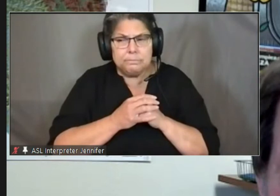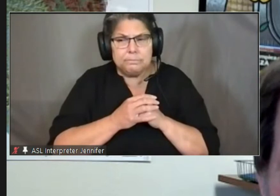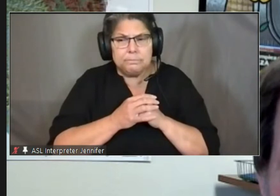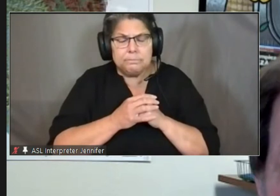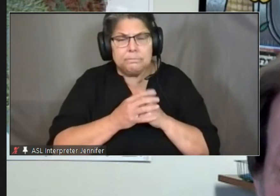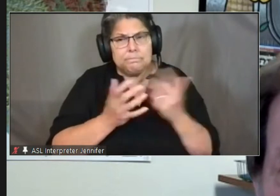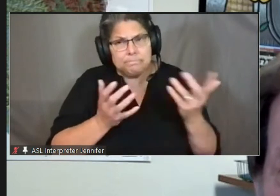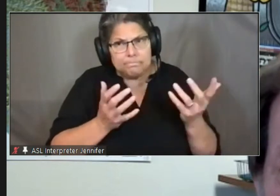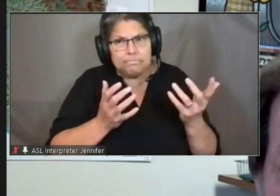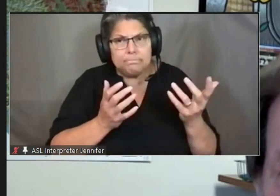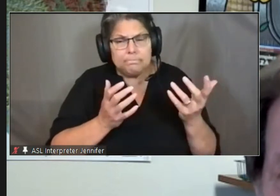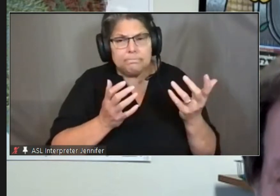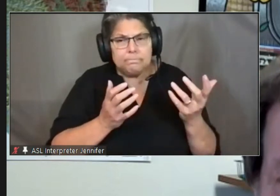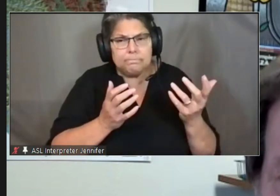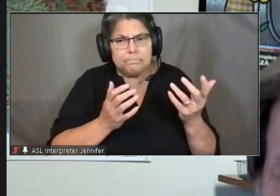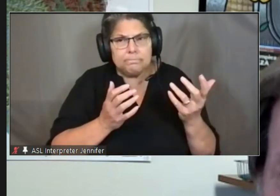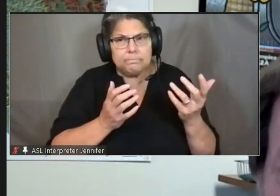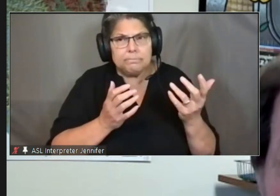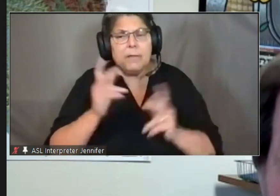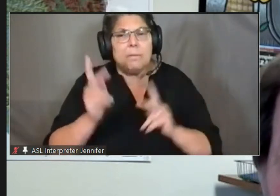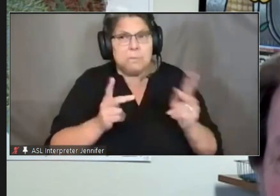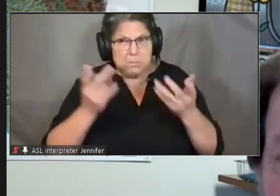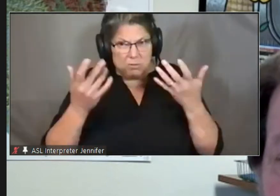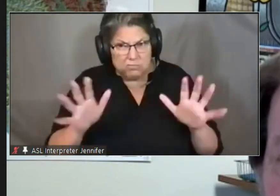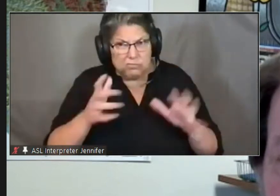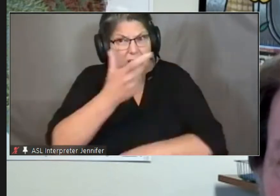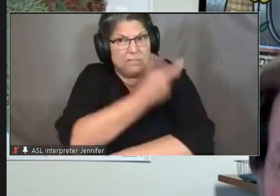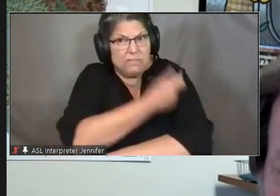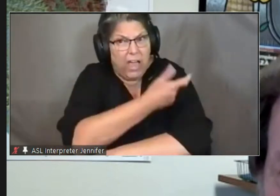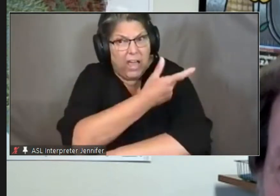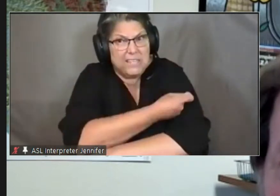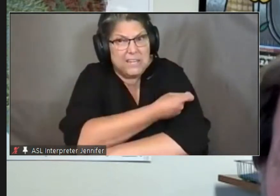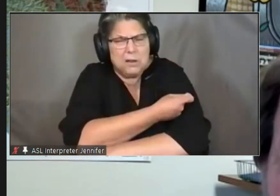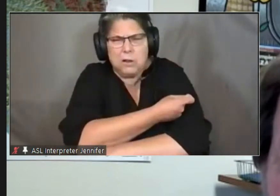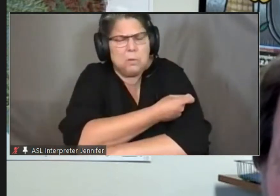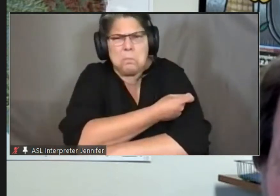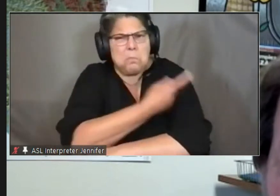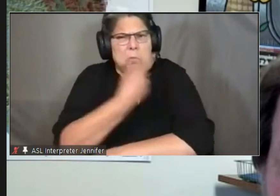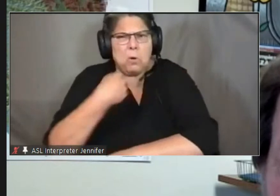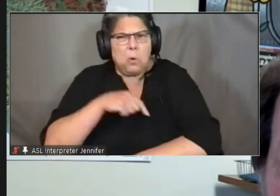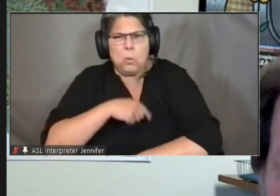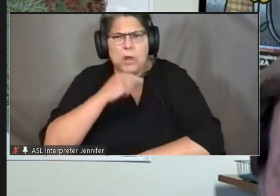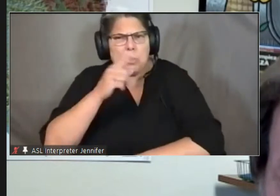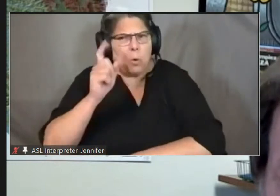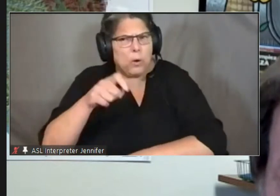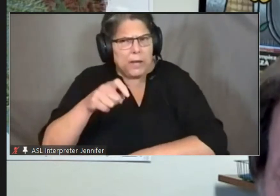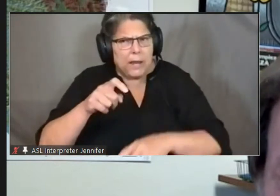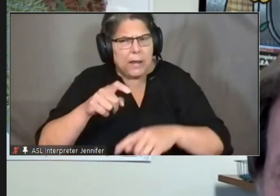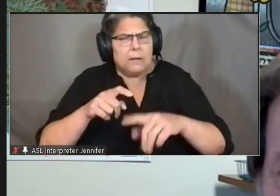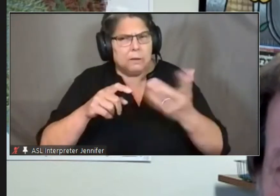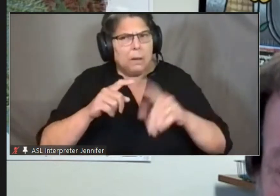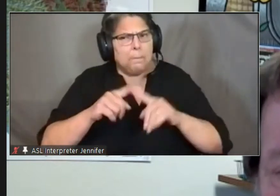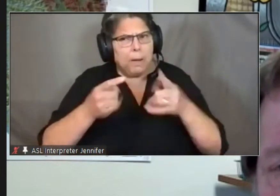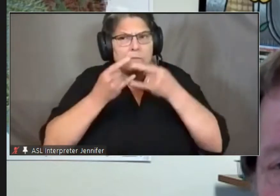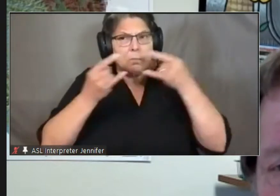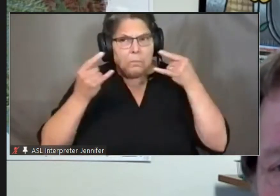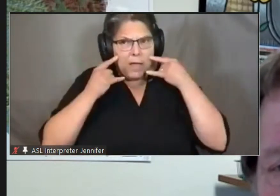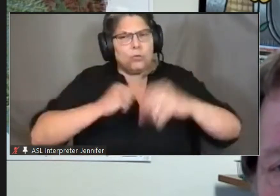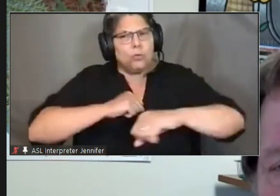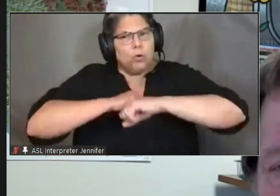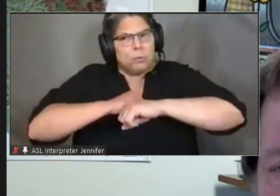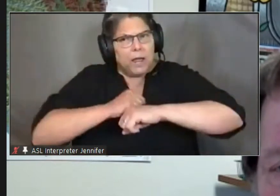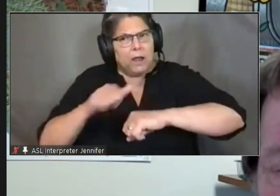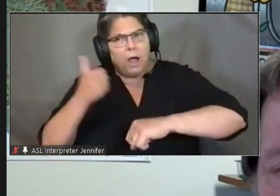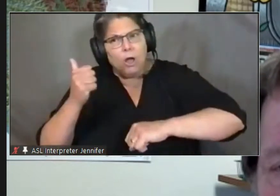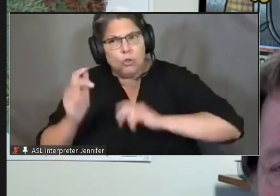for people who are vaccinated, it's not needed except to protect others. And I want to just say